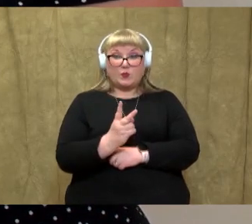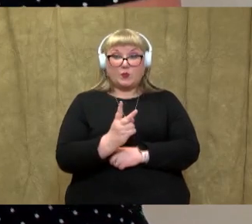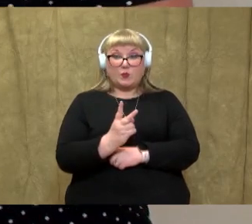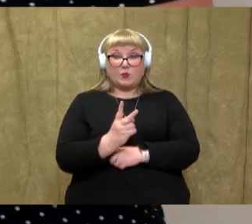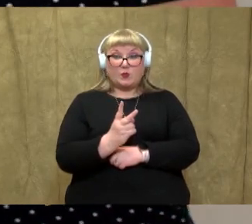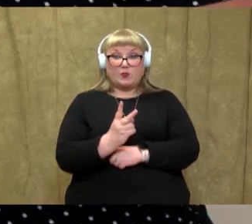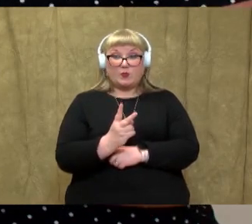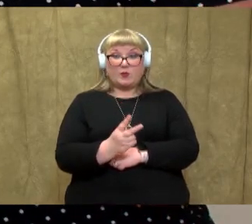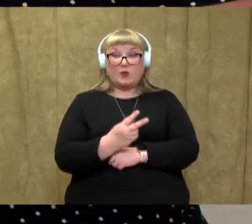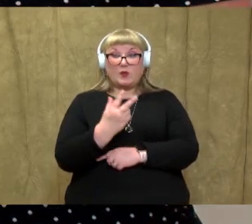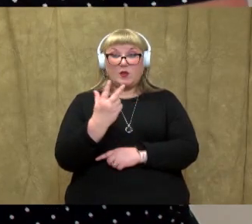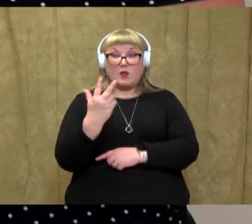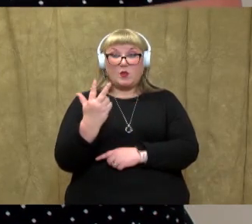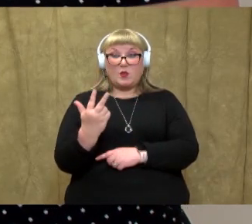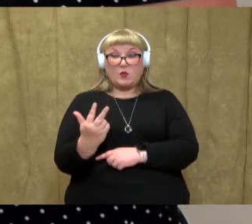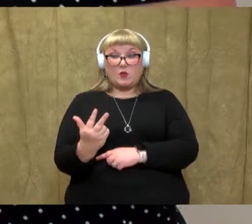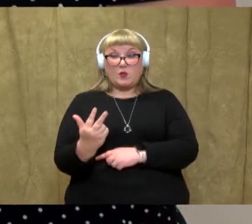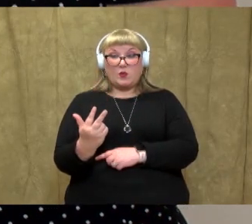2,